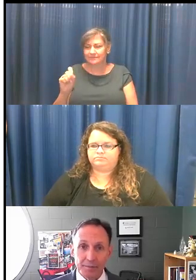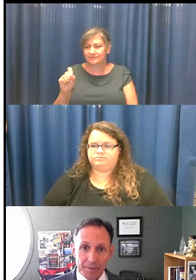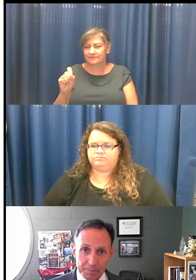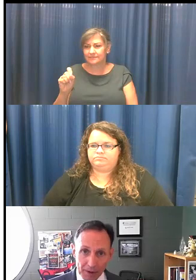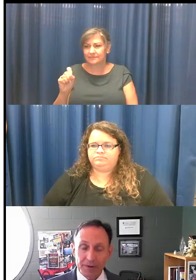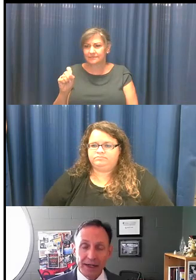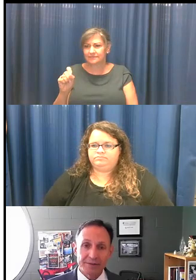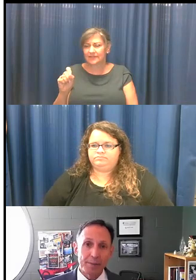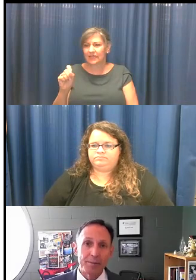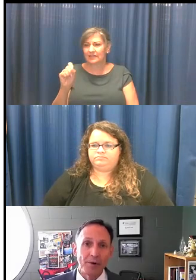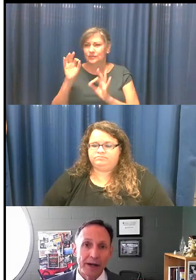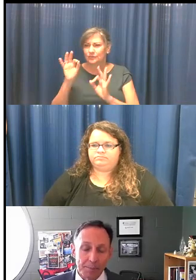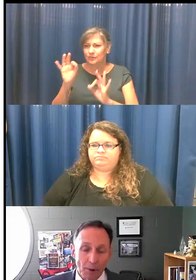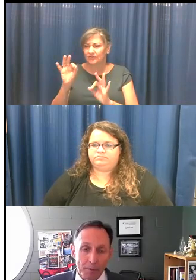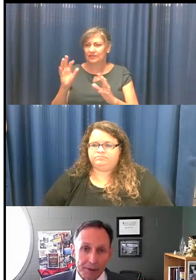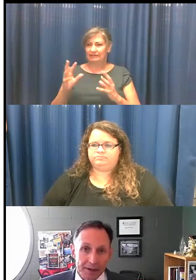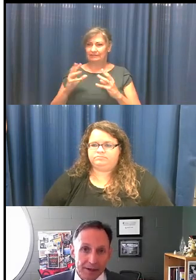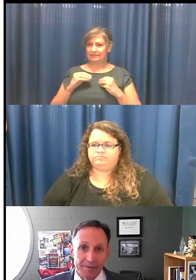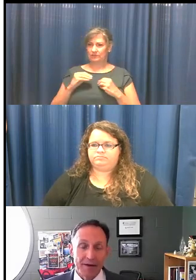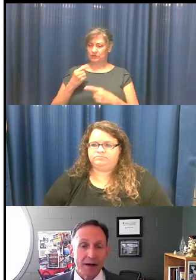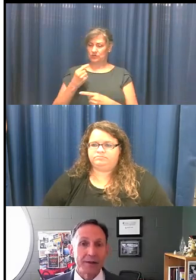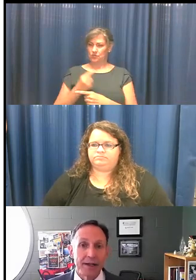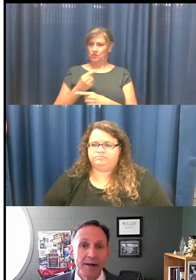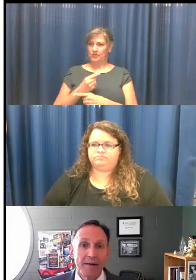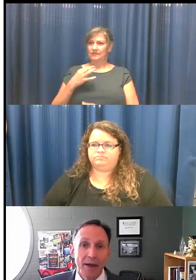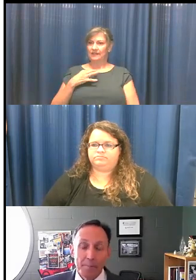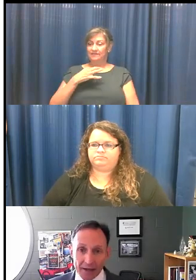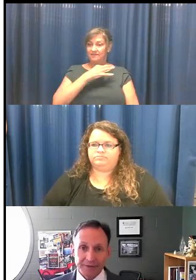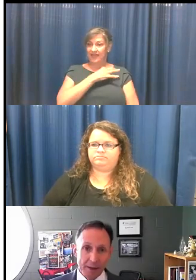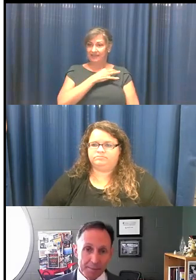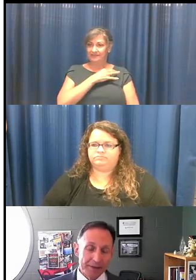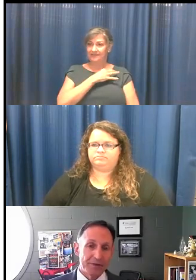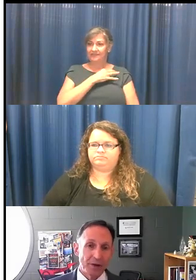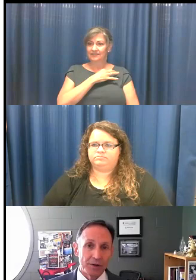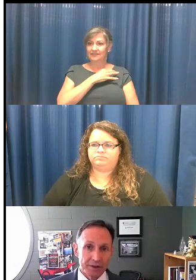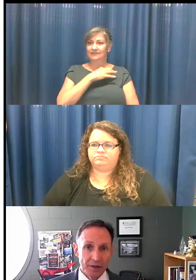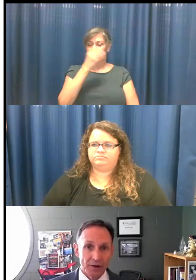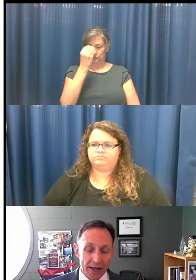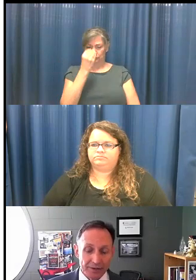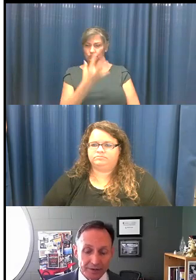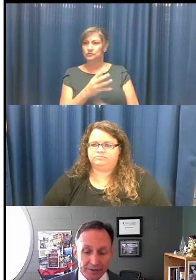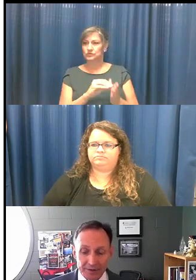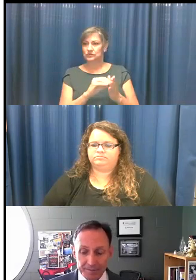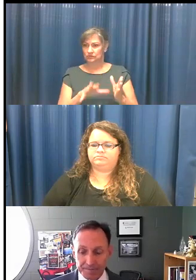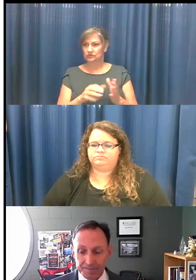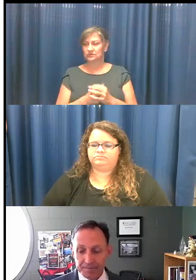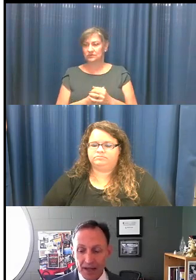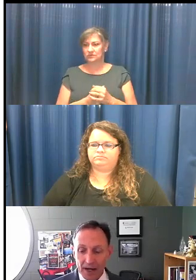is perfectly acceptable and appropriate that faculty pass that message on to your